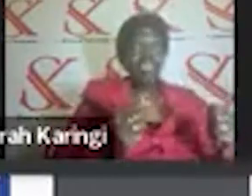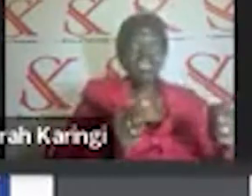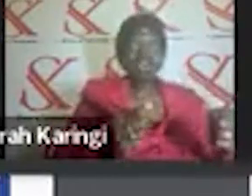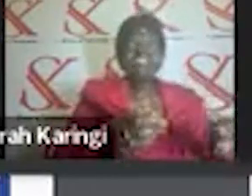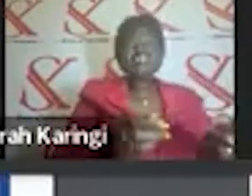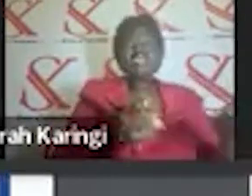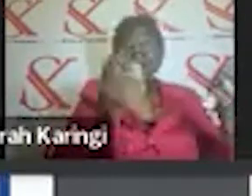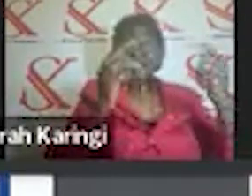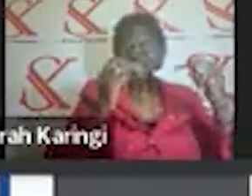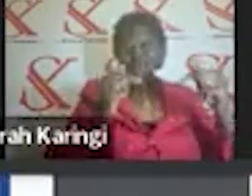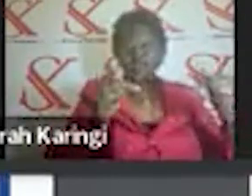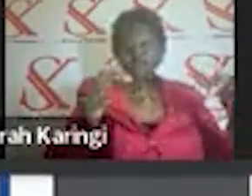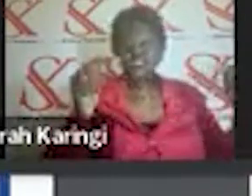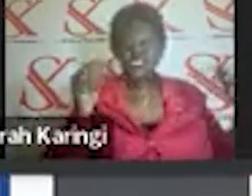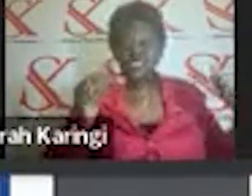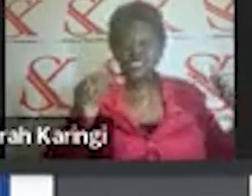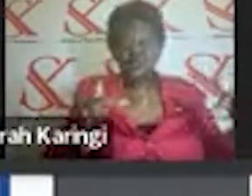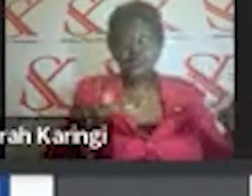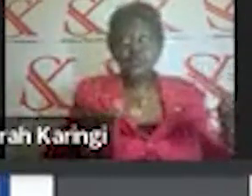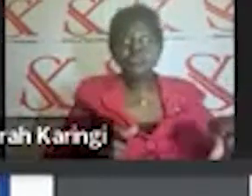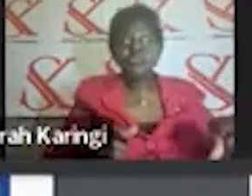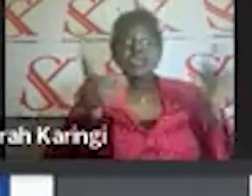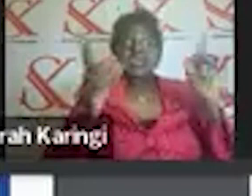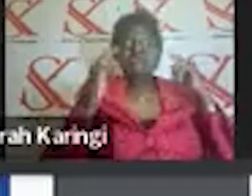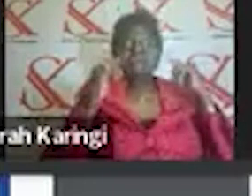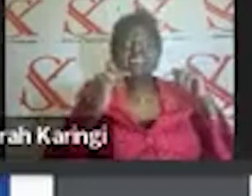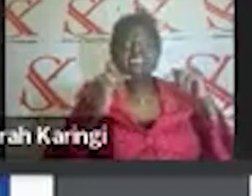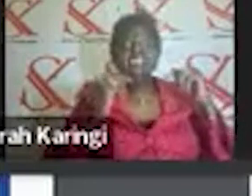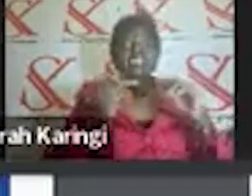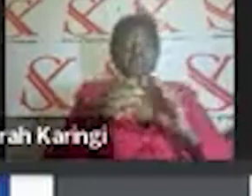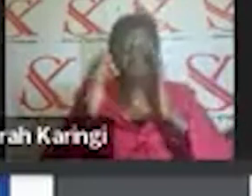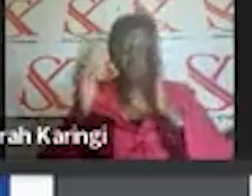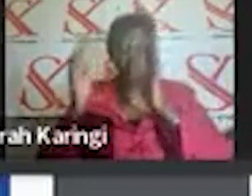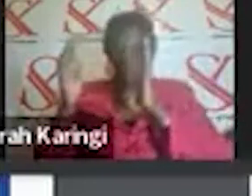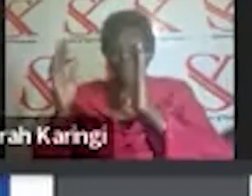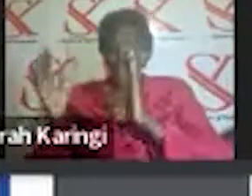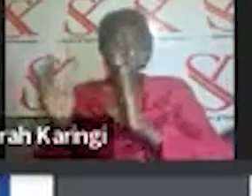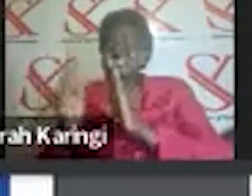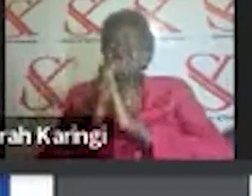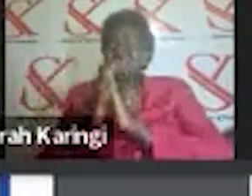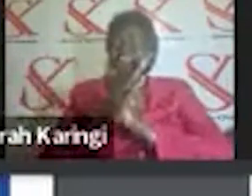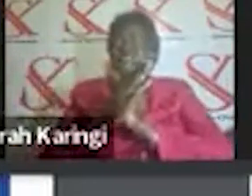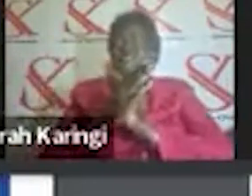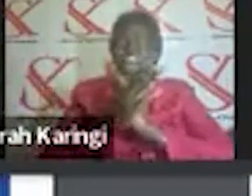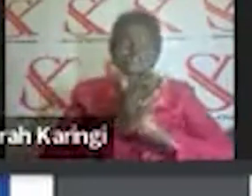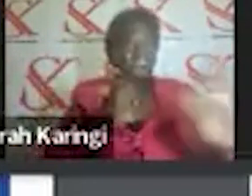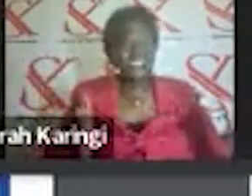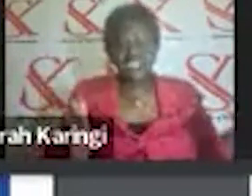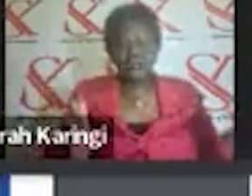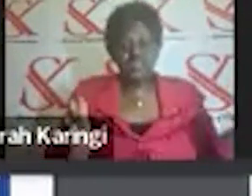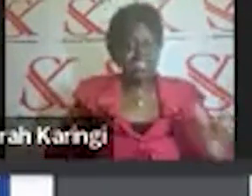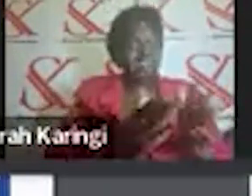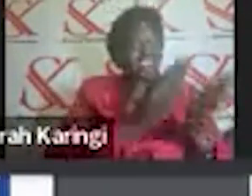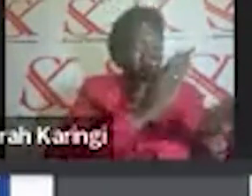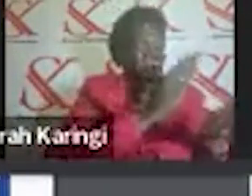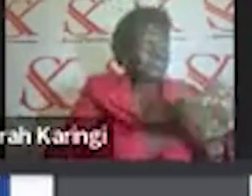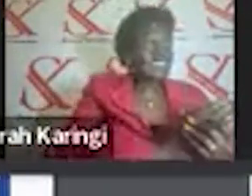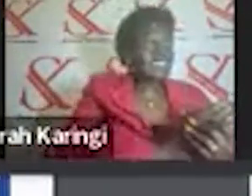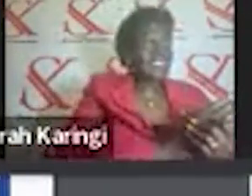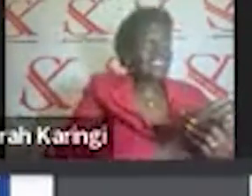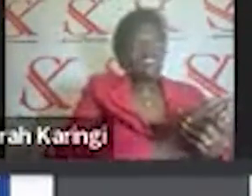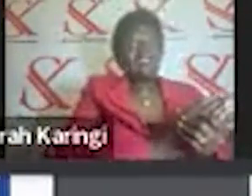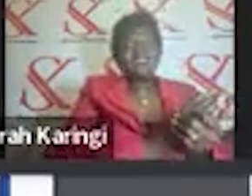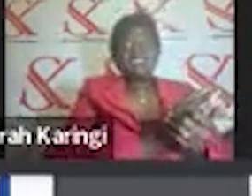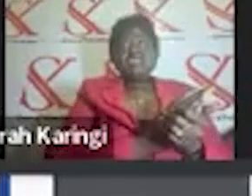them. I have learned the art of appreciating people. I have learned the art of not even discriminating anybody, even a